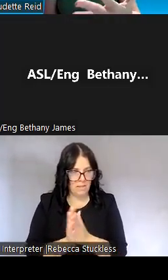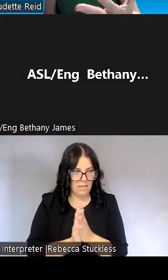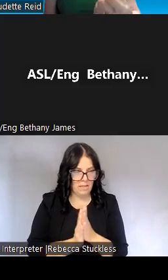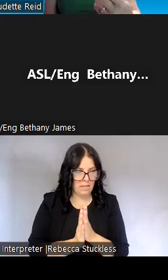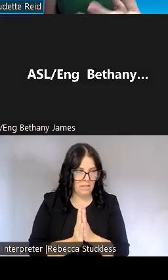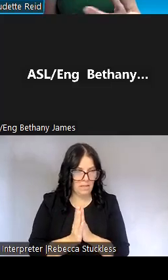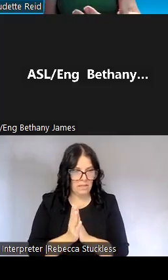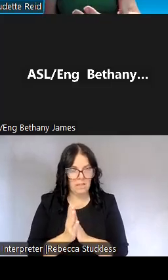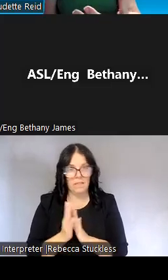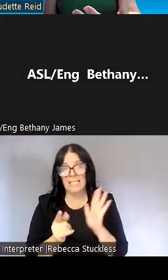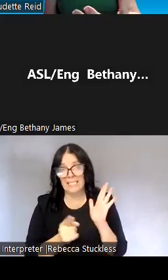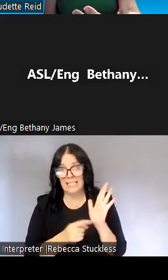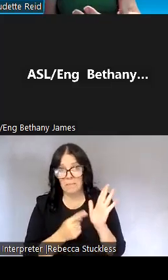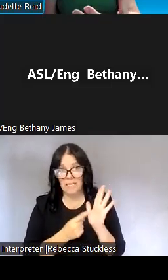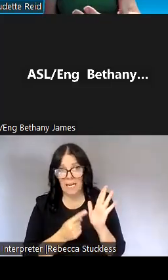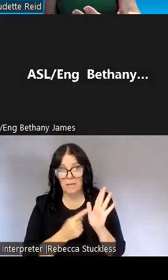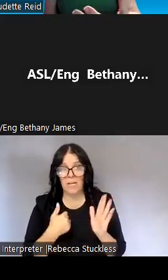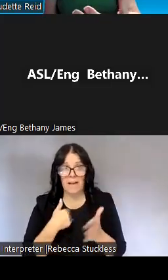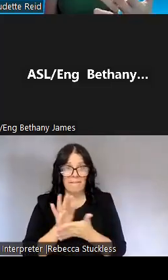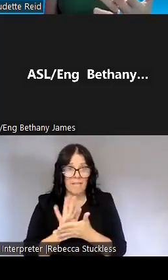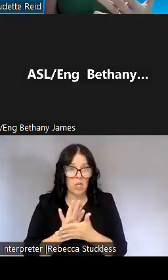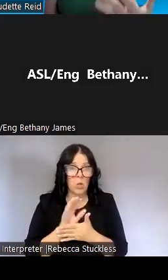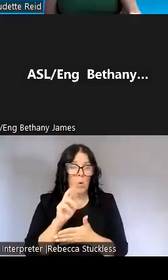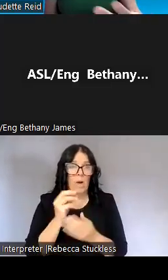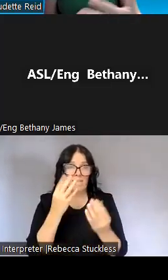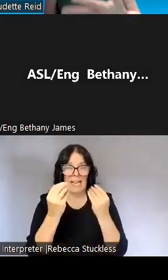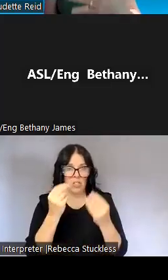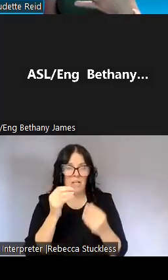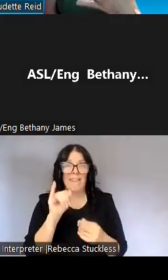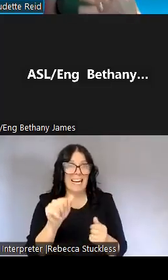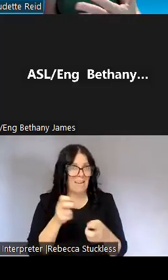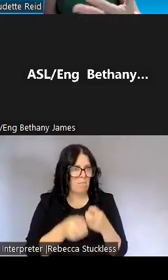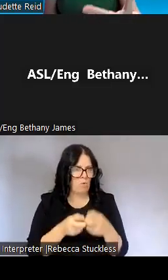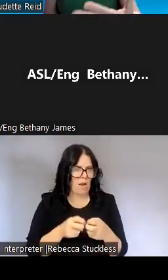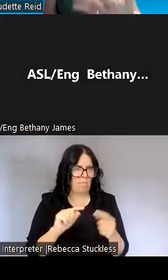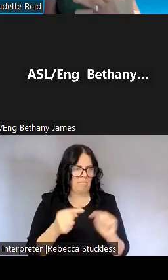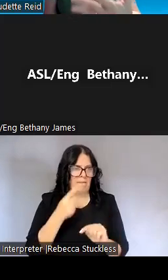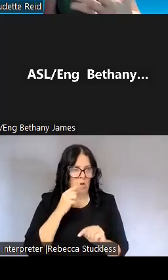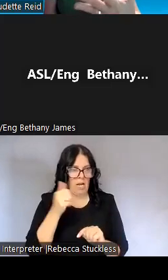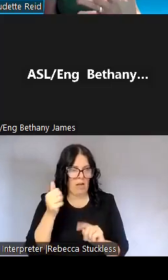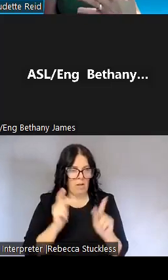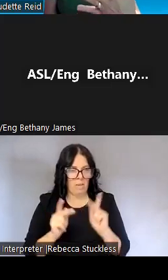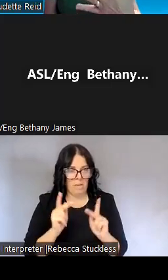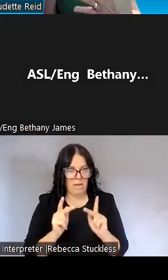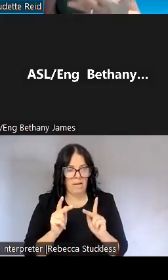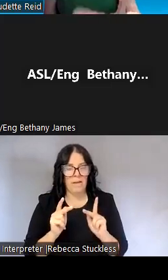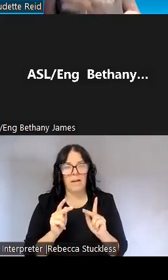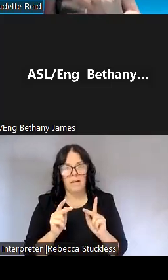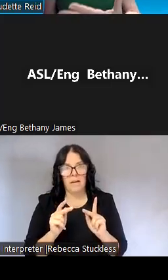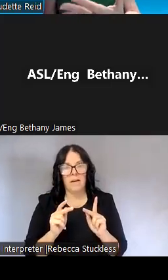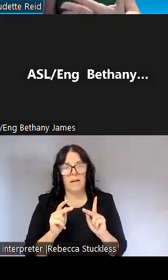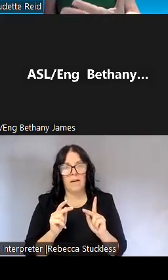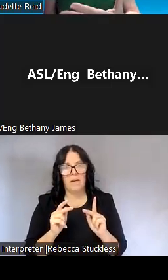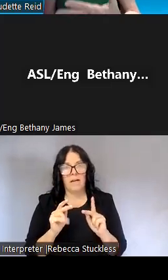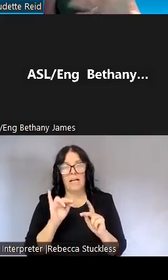flashing lights, and those can be problematic for people who have vision issues and it makes it's hard